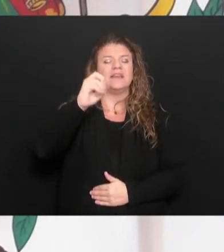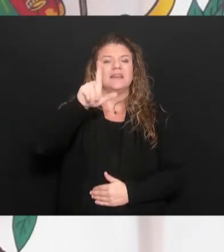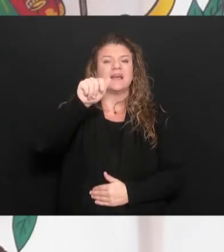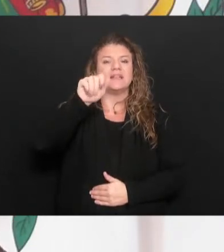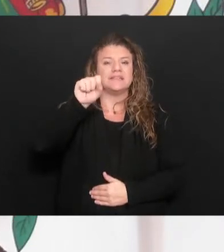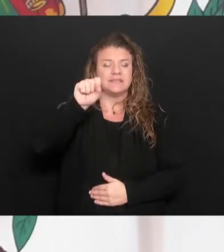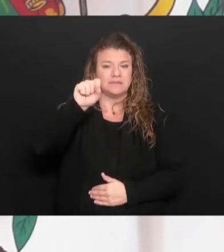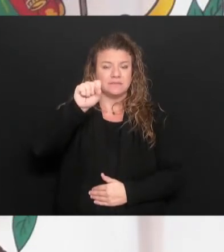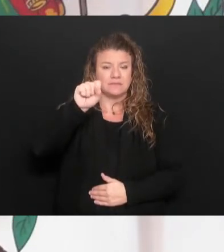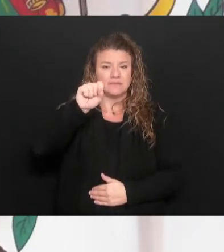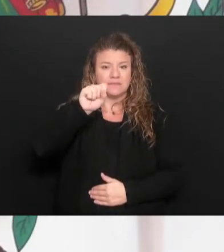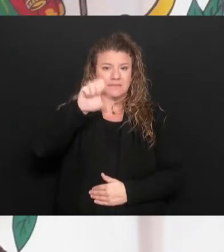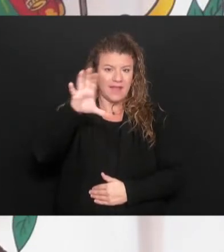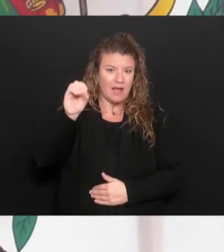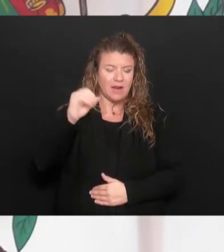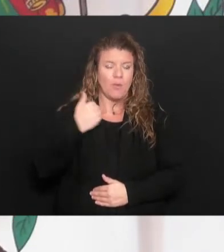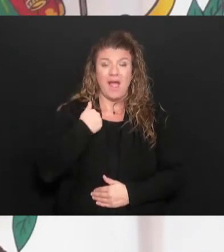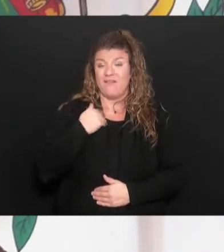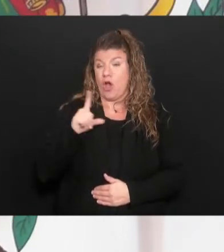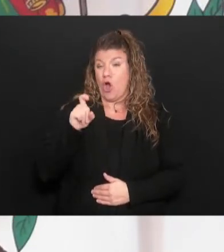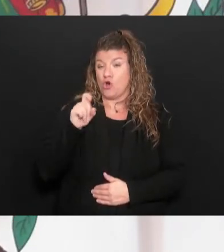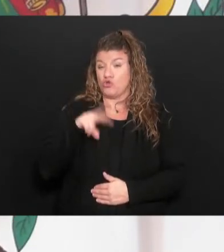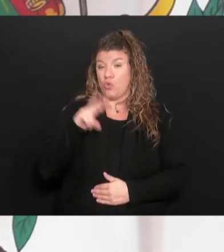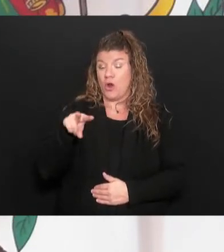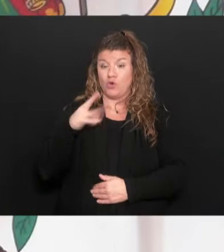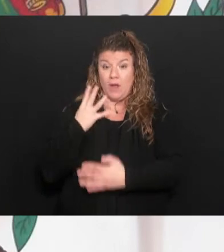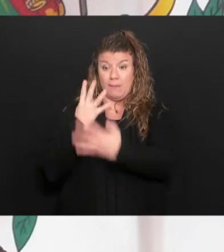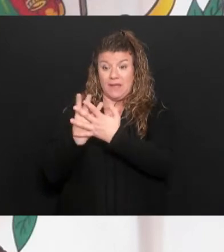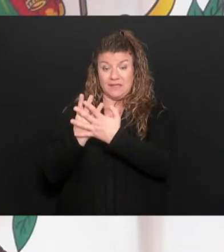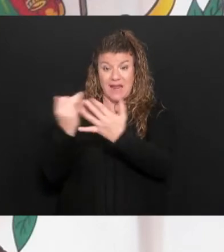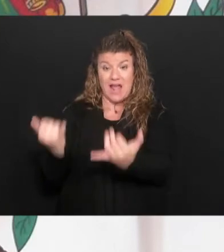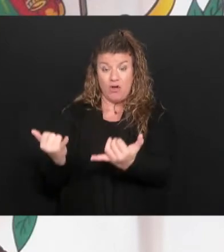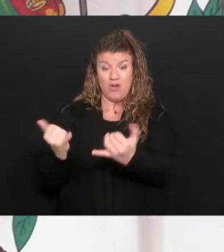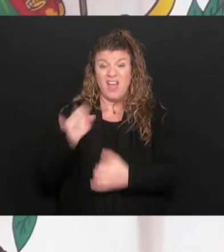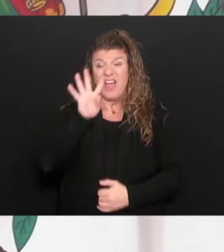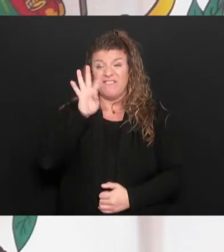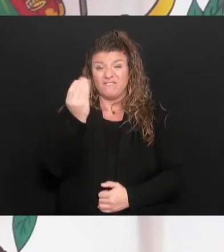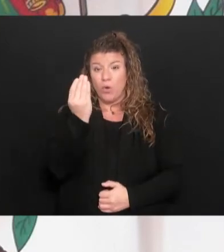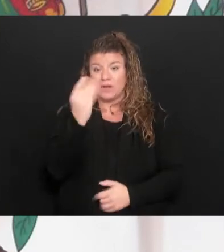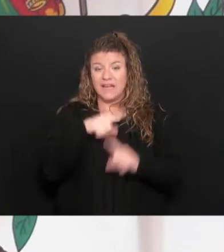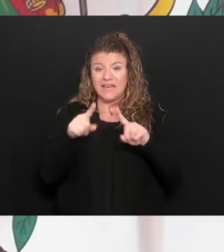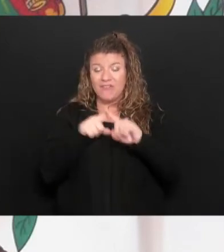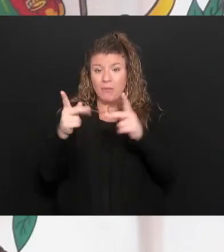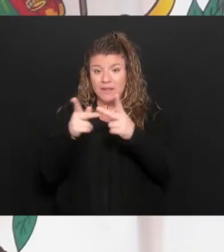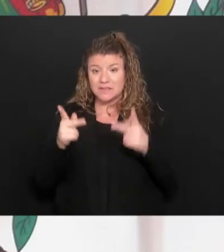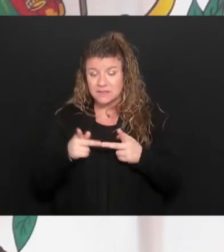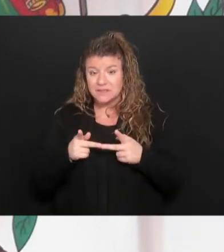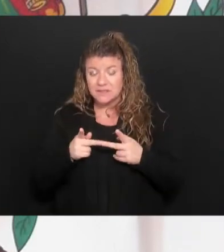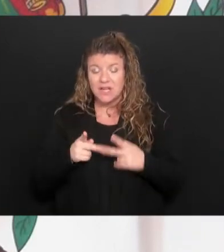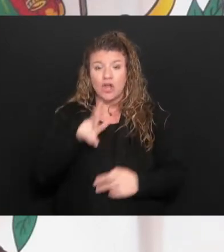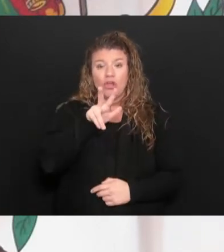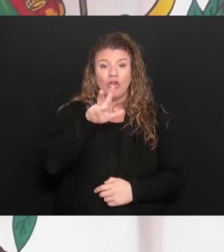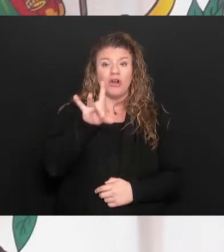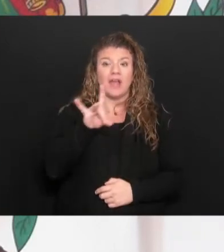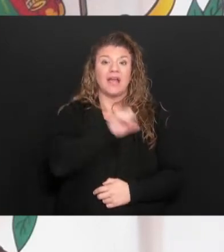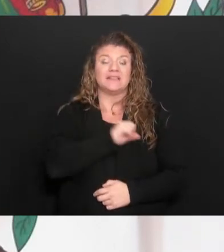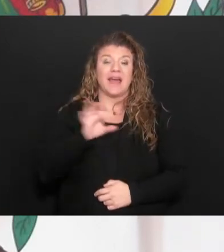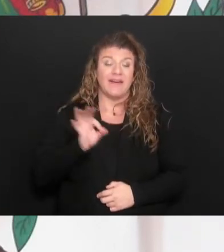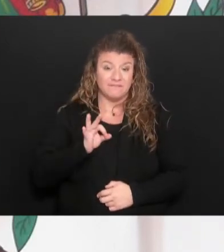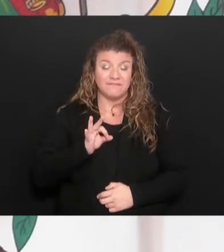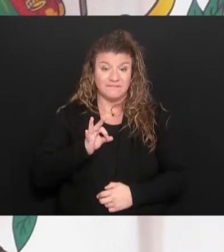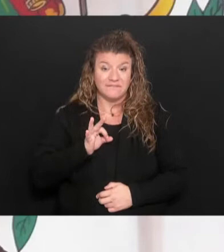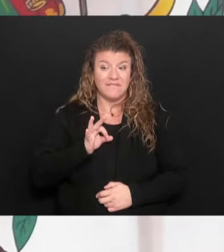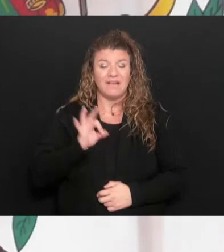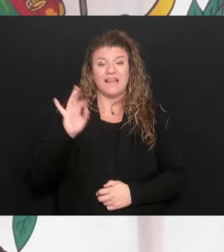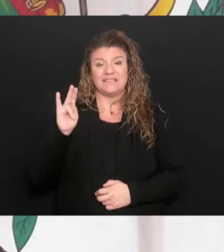And we have 122 inmates with this now at 14 facilities, and 38 staff members at